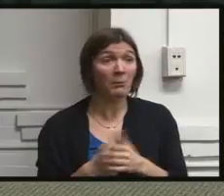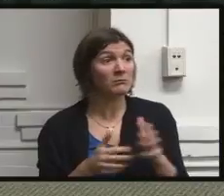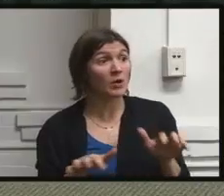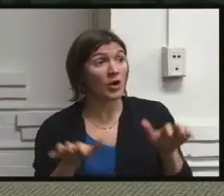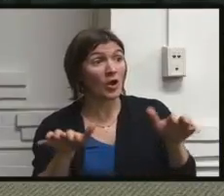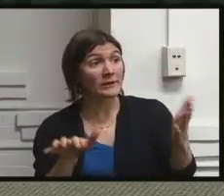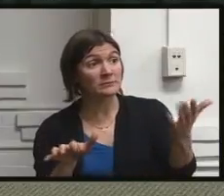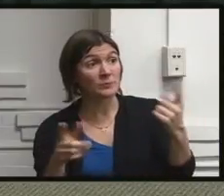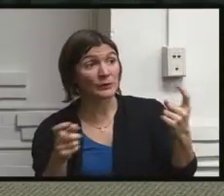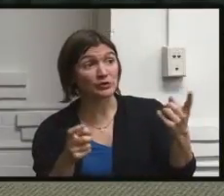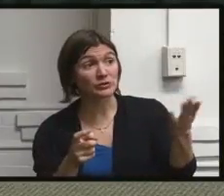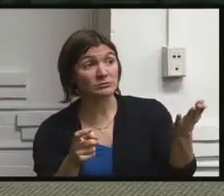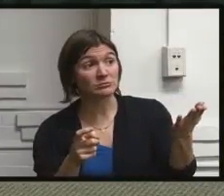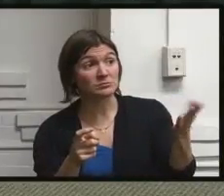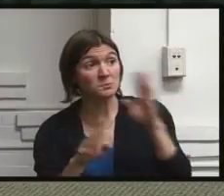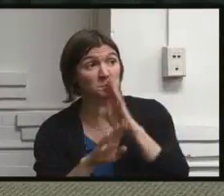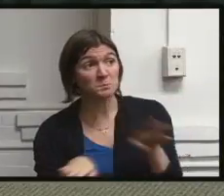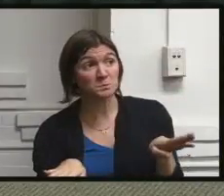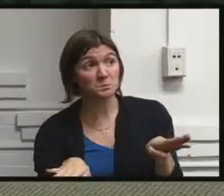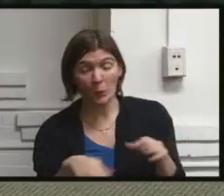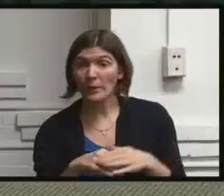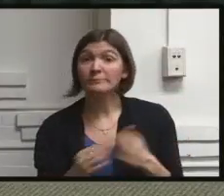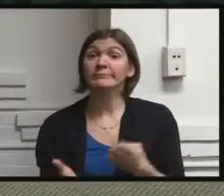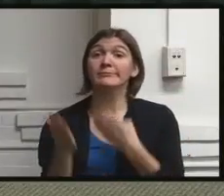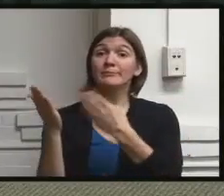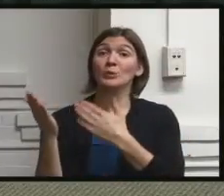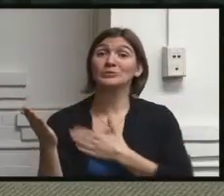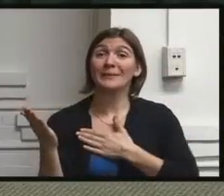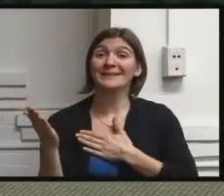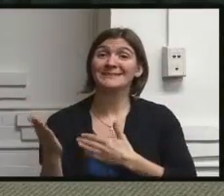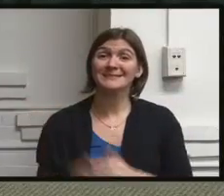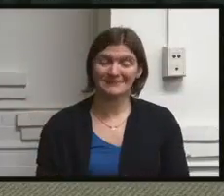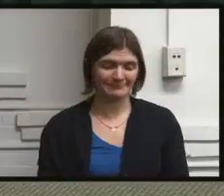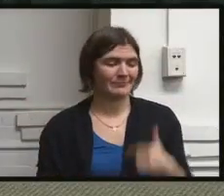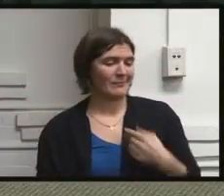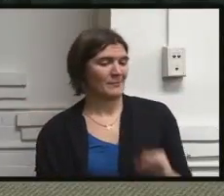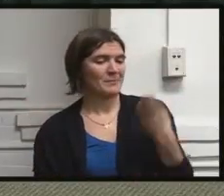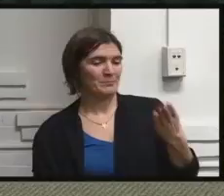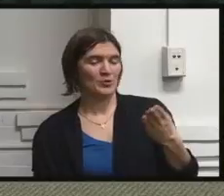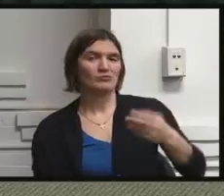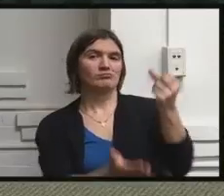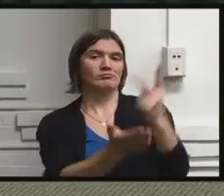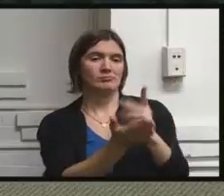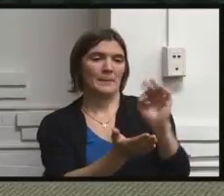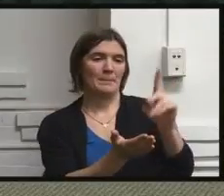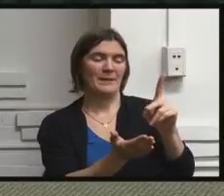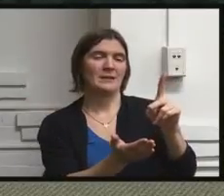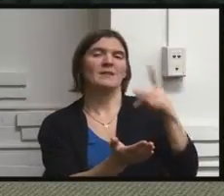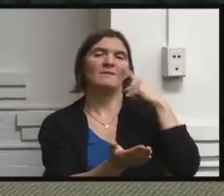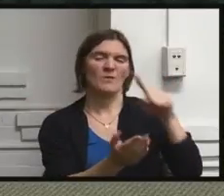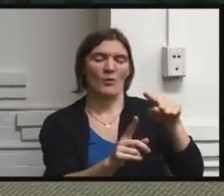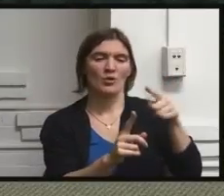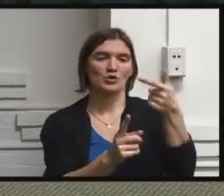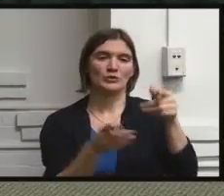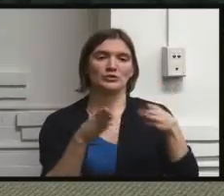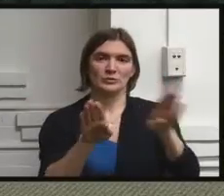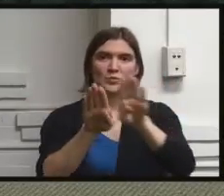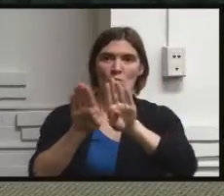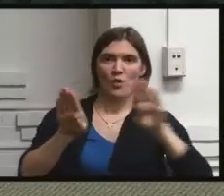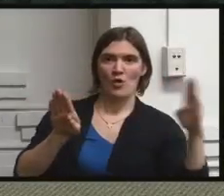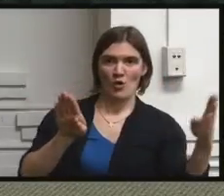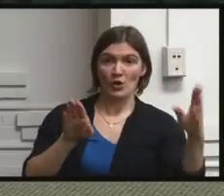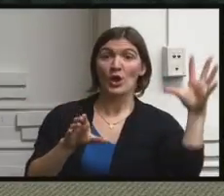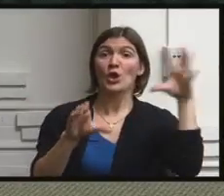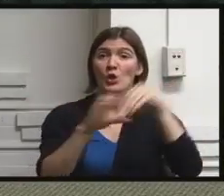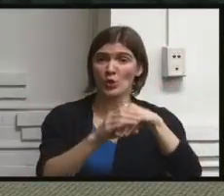Any questions from anybody who's in attendance? We're ready for motion, please. I move to award the bid for the Green Street retaining wall project,